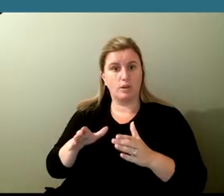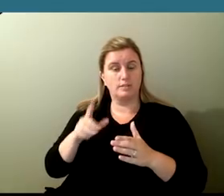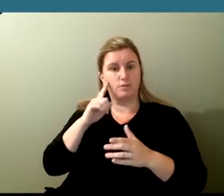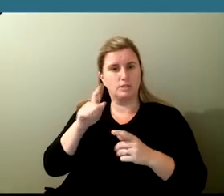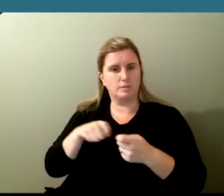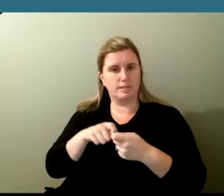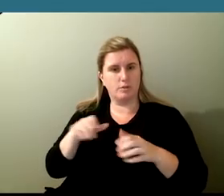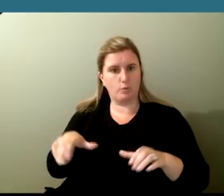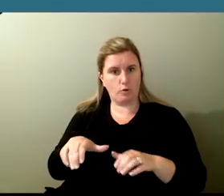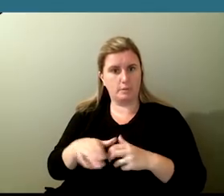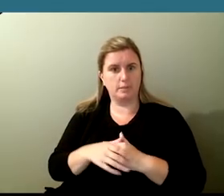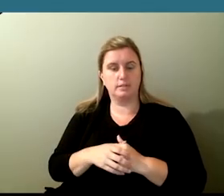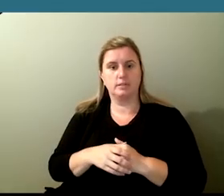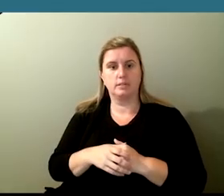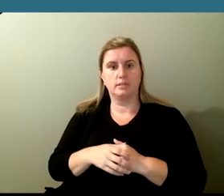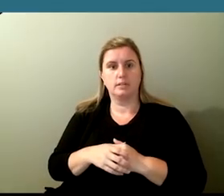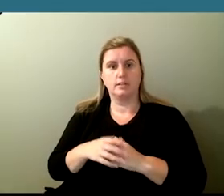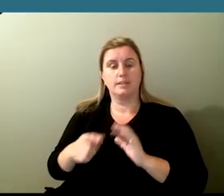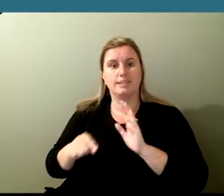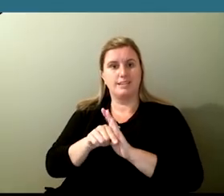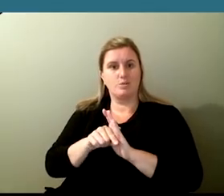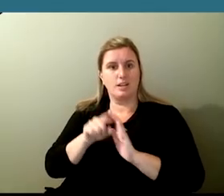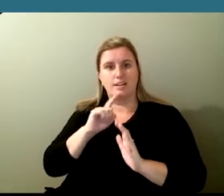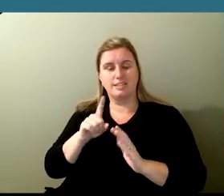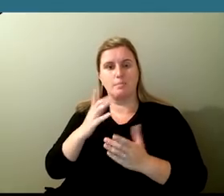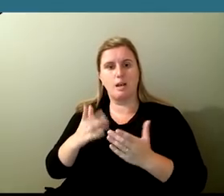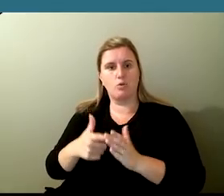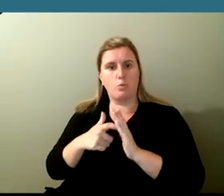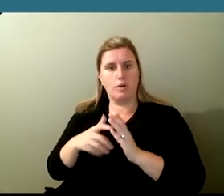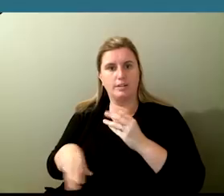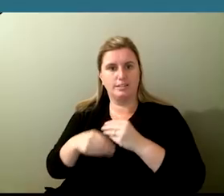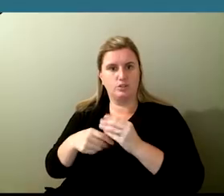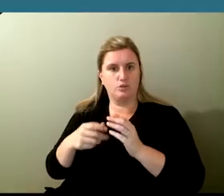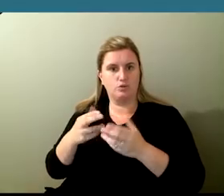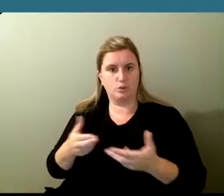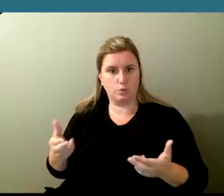performance. The downside to it is that it may require additional resources.